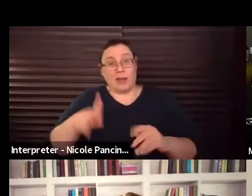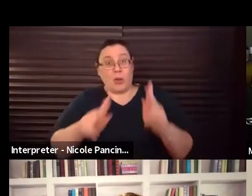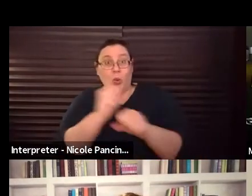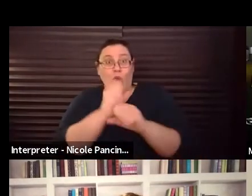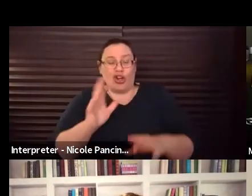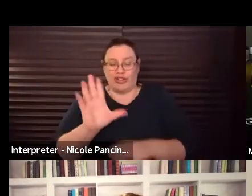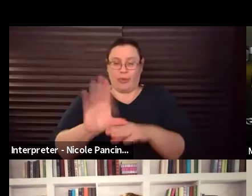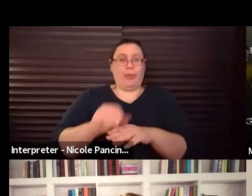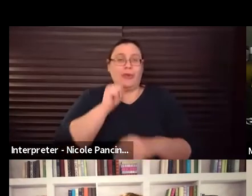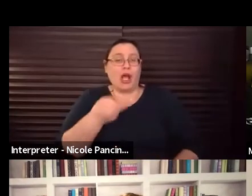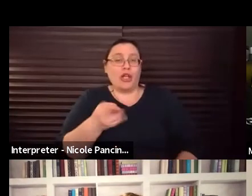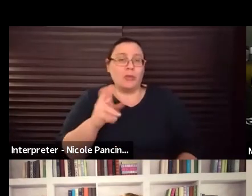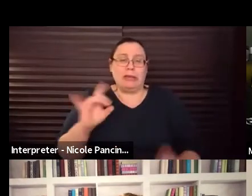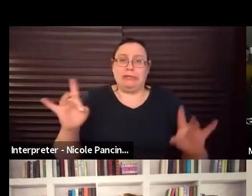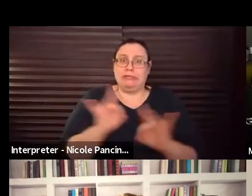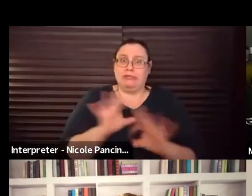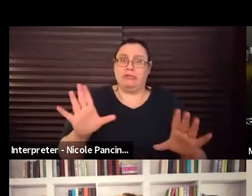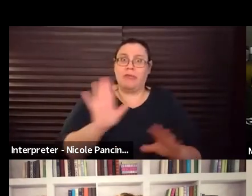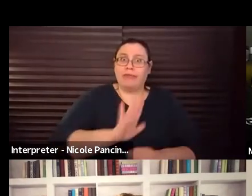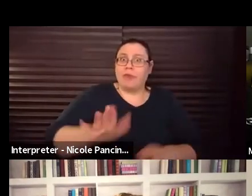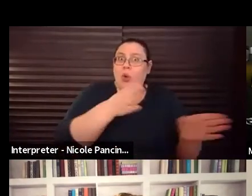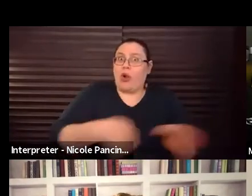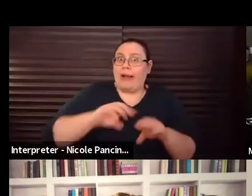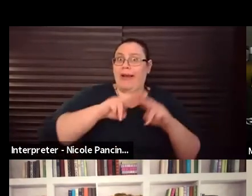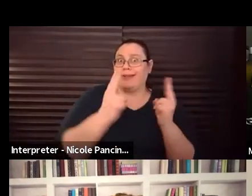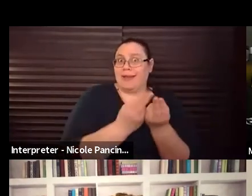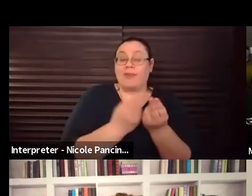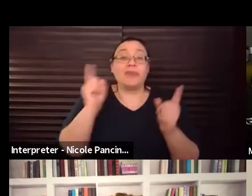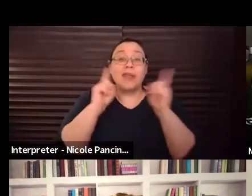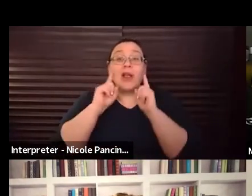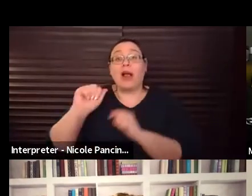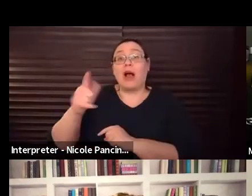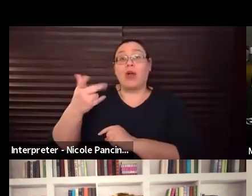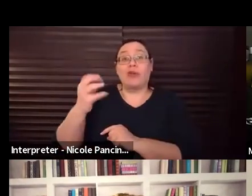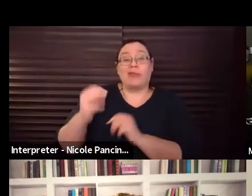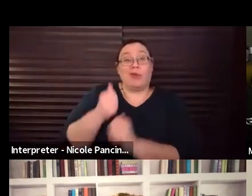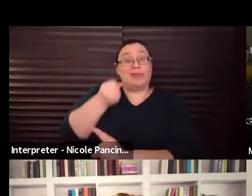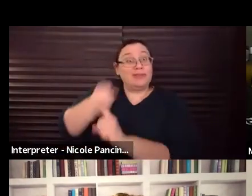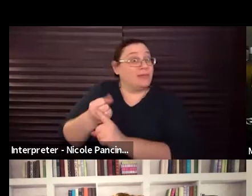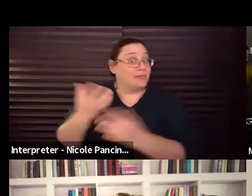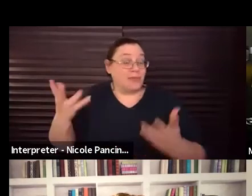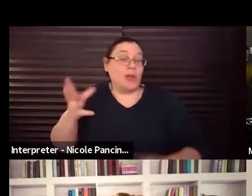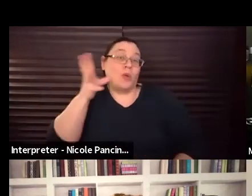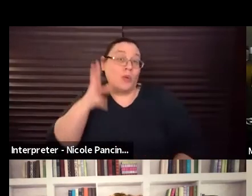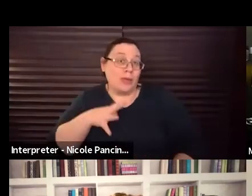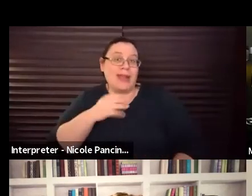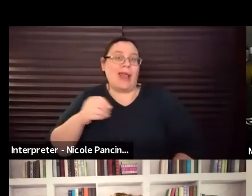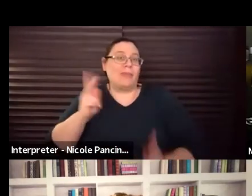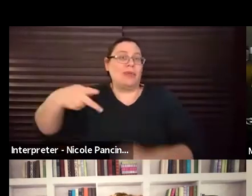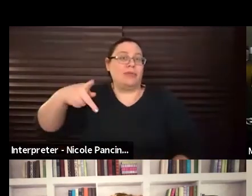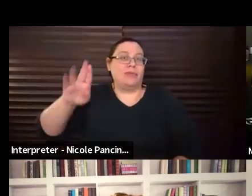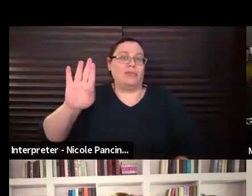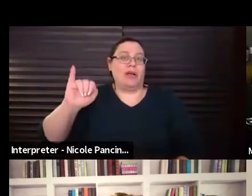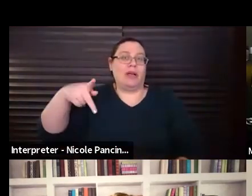worker organizing. And we'll hear that these algorithms disproportionately impact women and BIPOC people, exacerbating